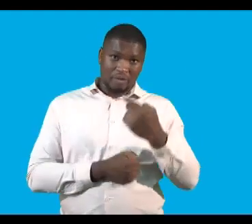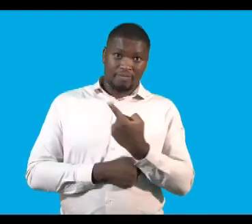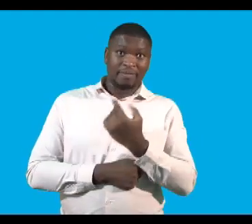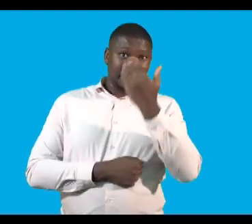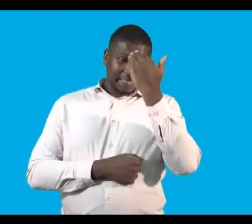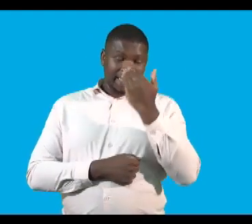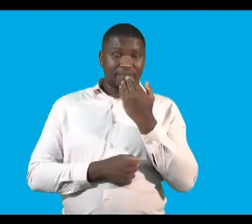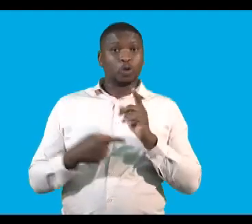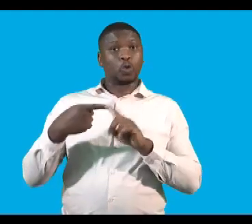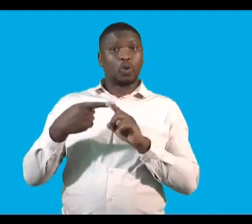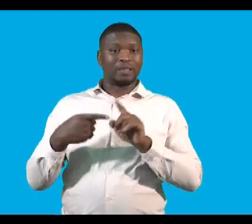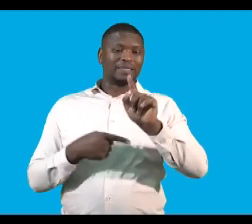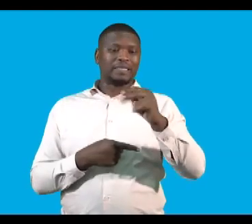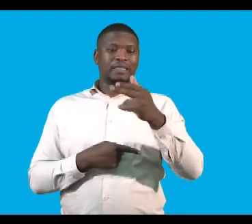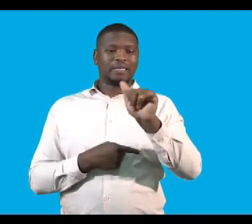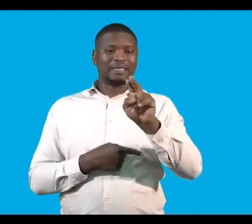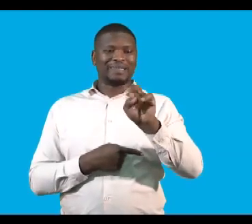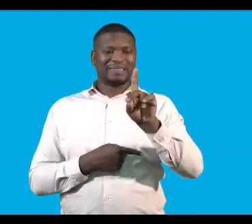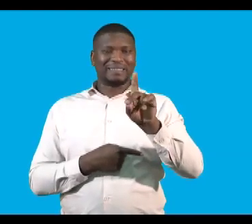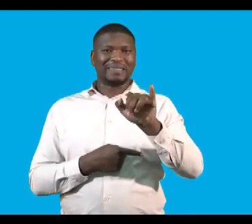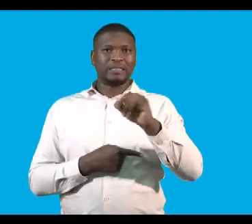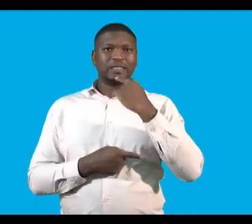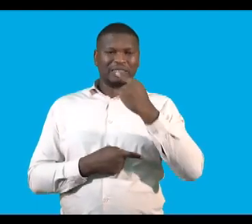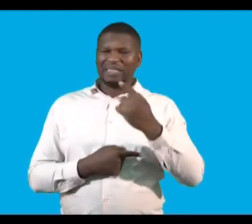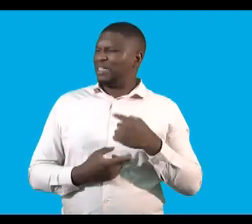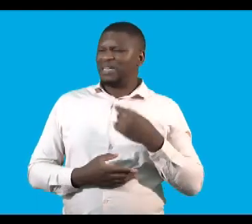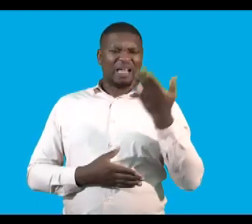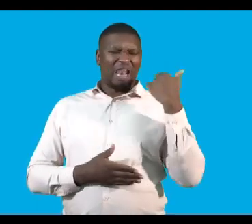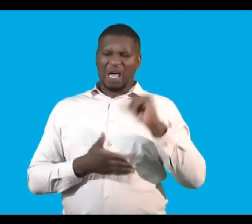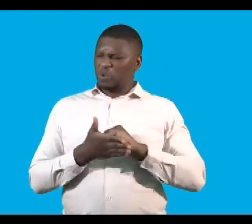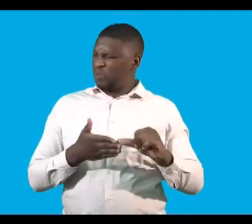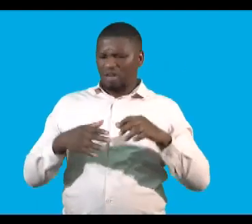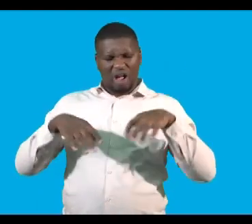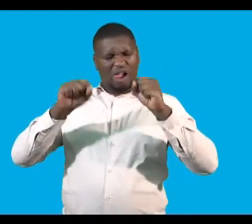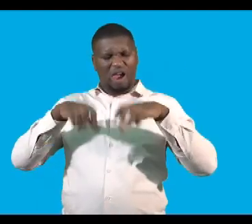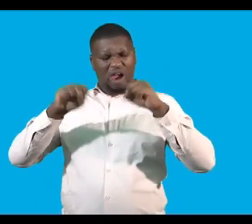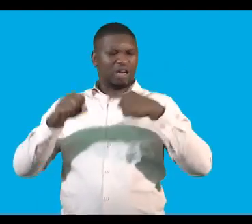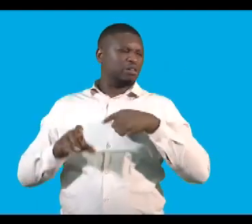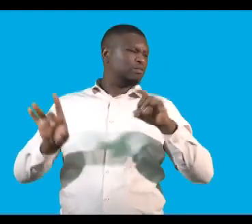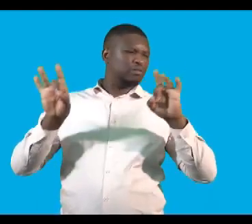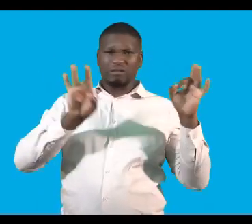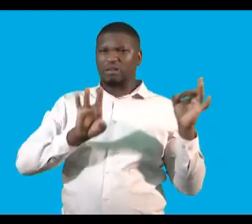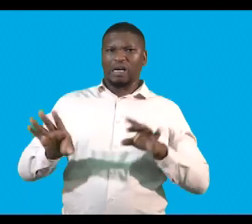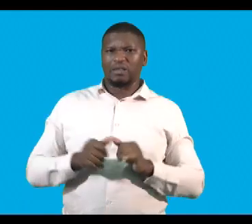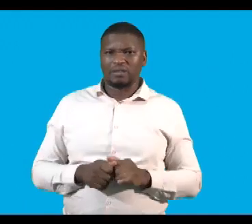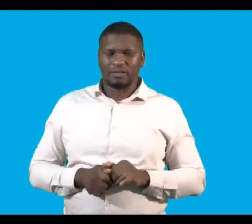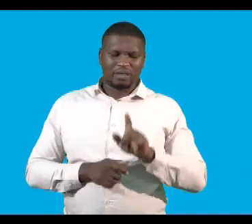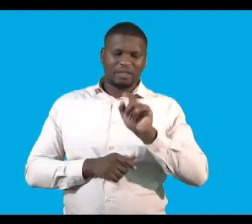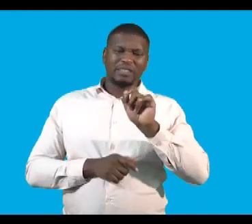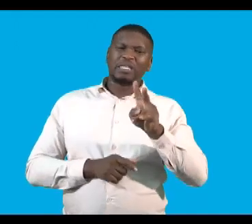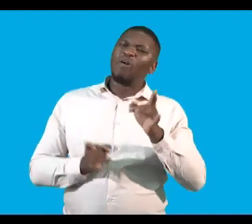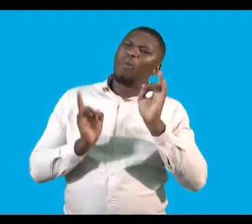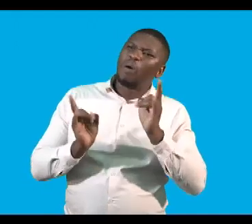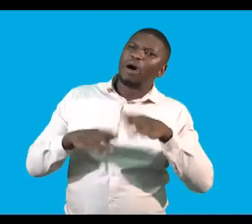says, I really hated last week's load shedding. You can see there's some bold words. I couldn't watch TV. I